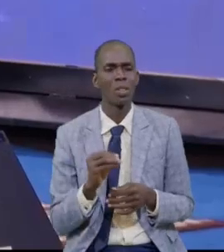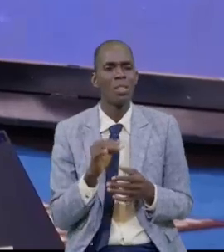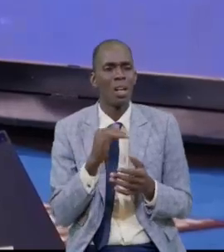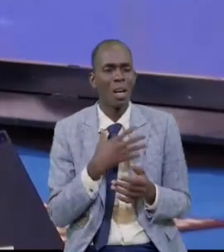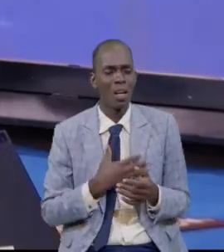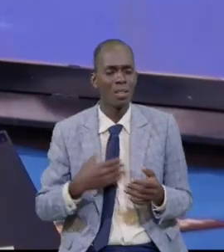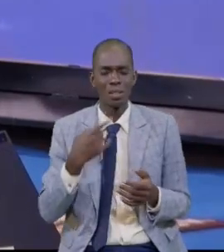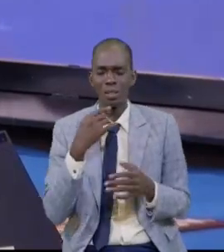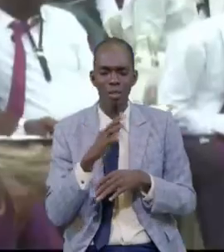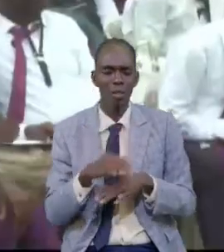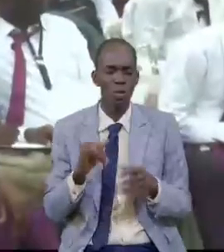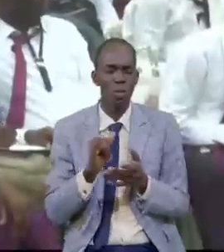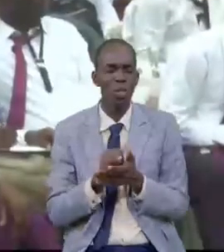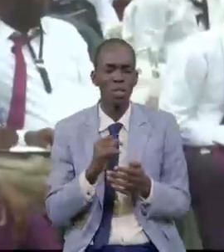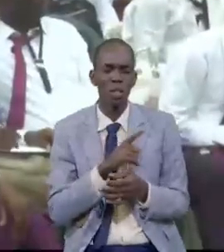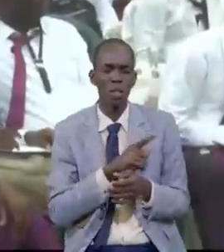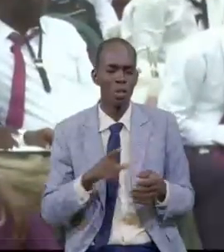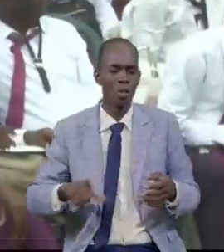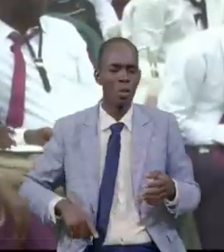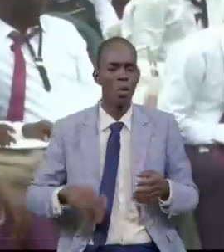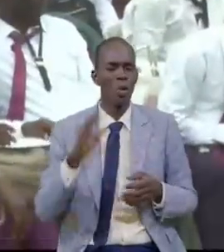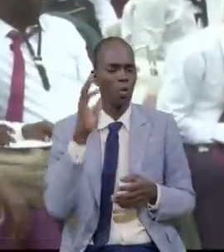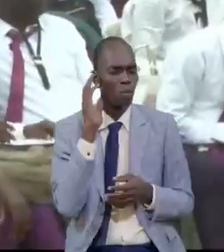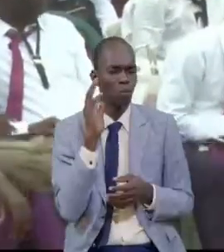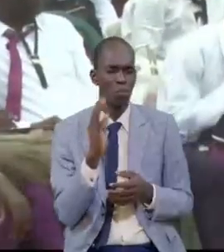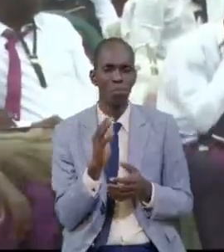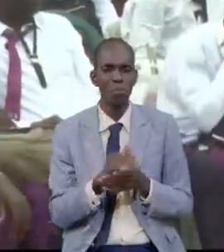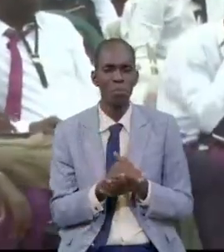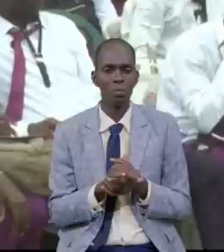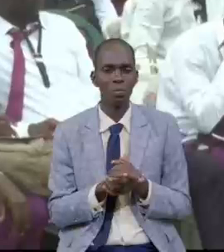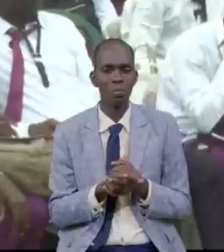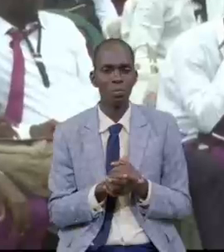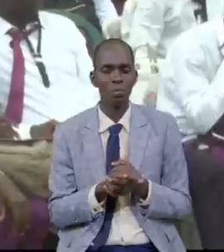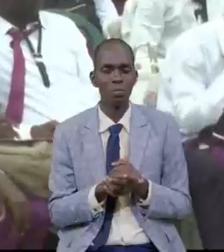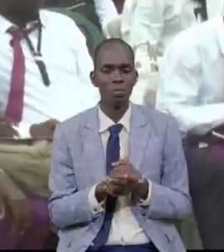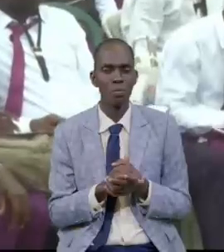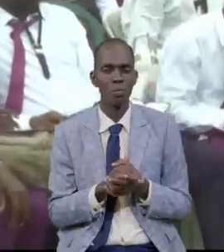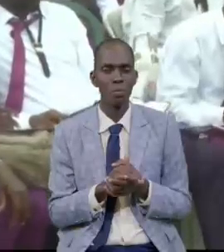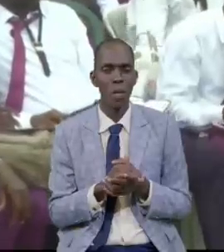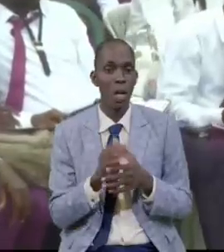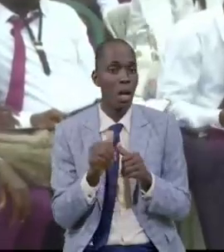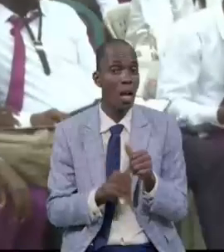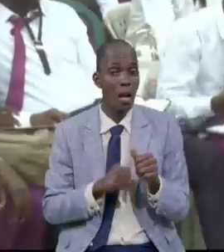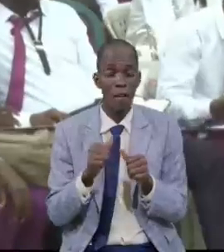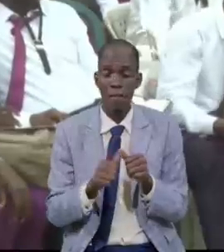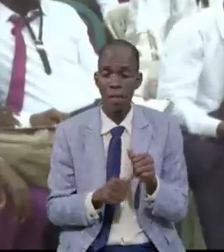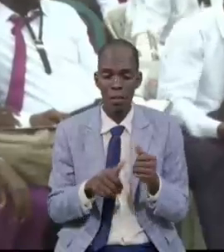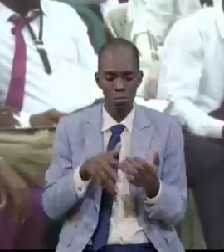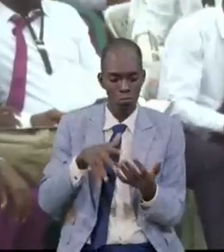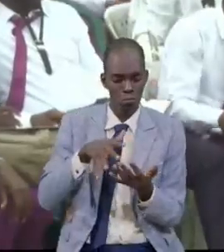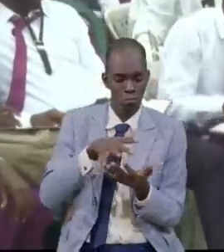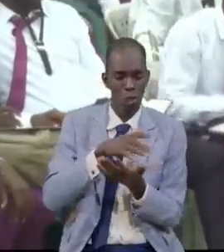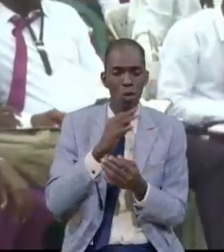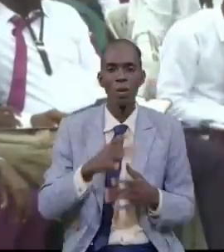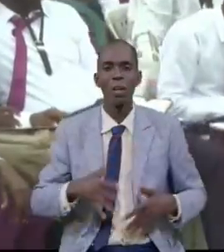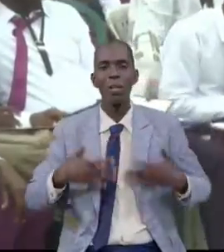beyond that level in Jesus' name. Every area of your life, we're